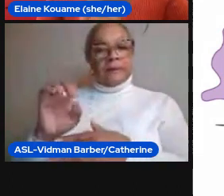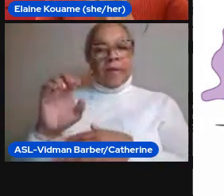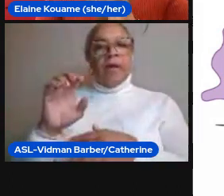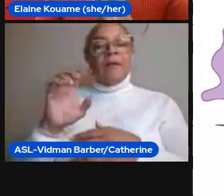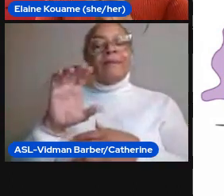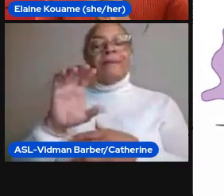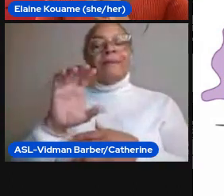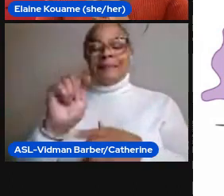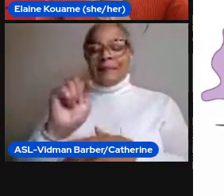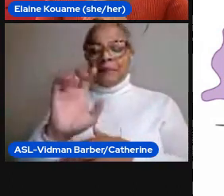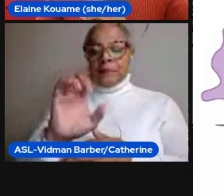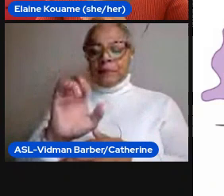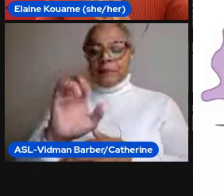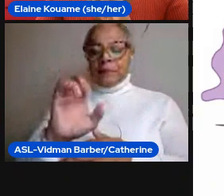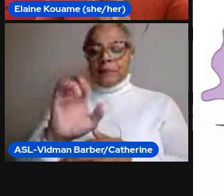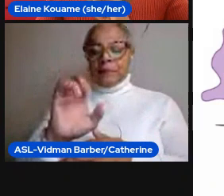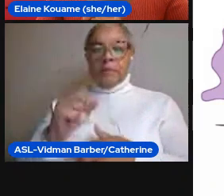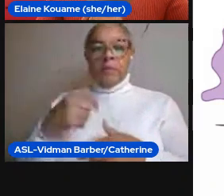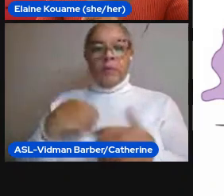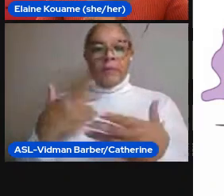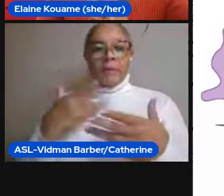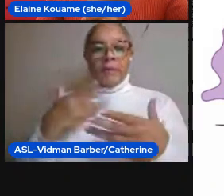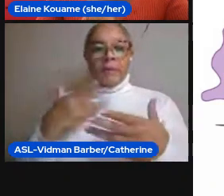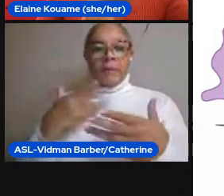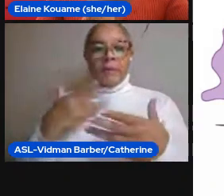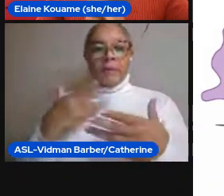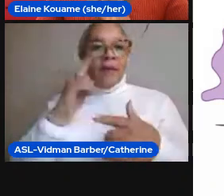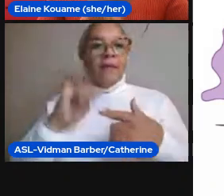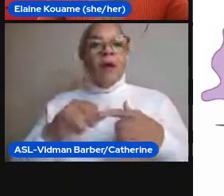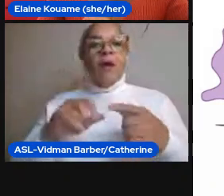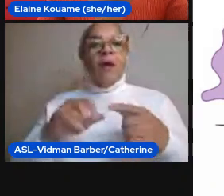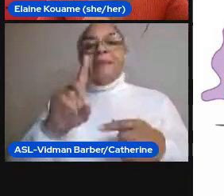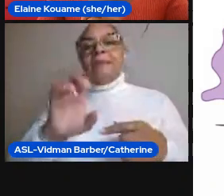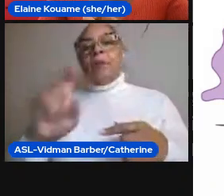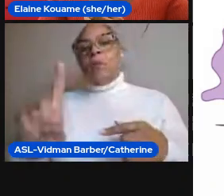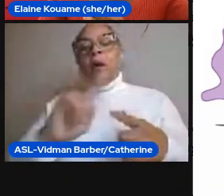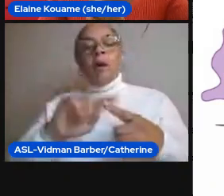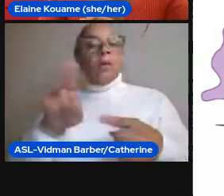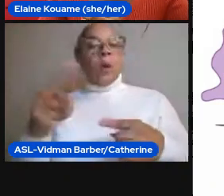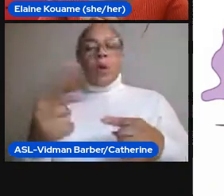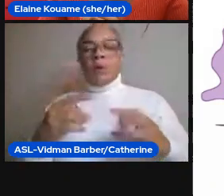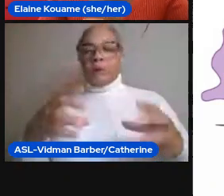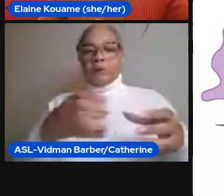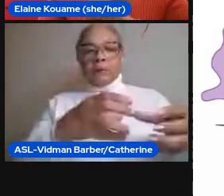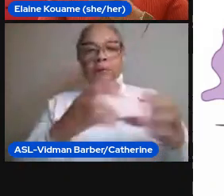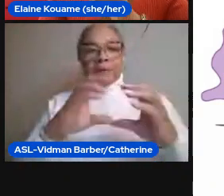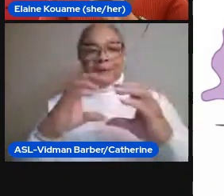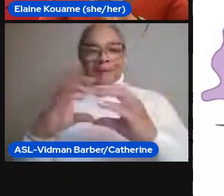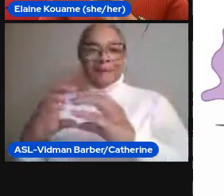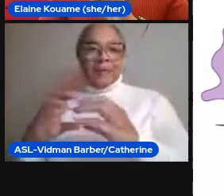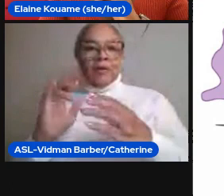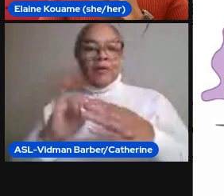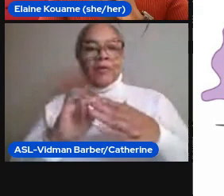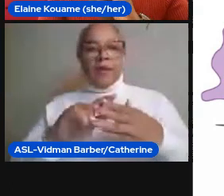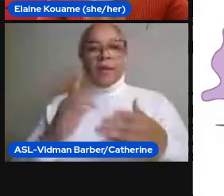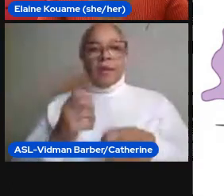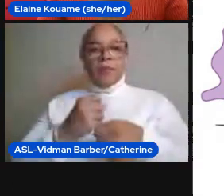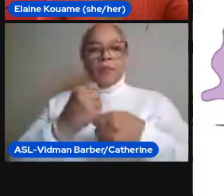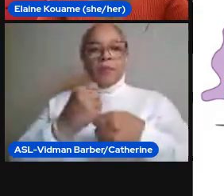maybe it is because dendritic cells, those DC1 are the only cells that can present dietary antigen. So